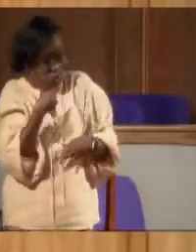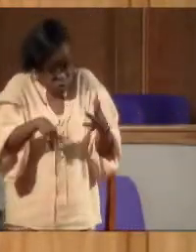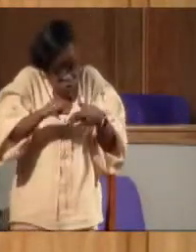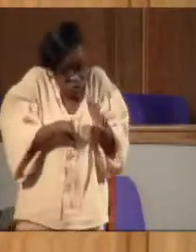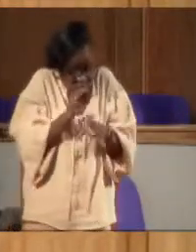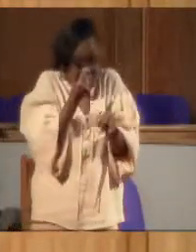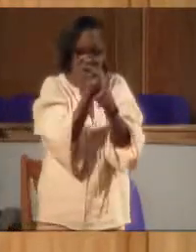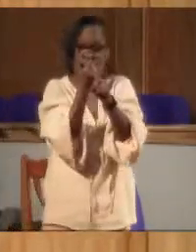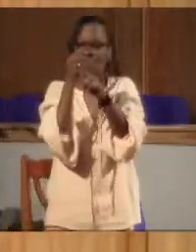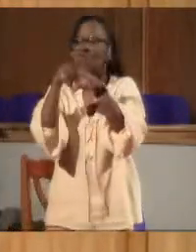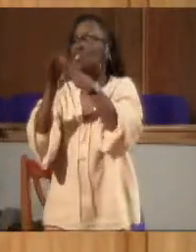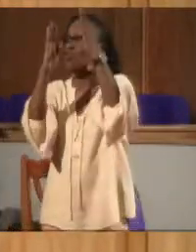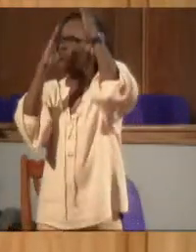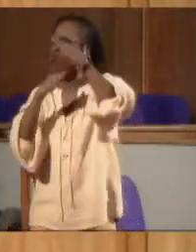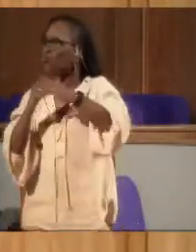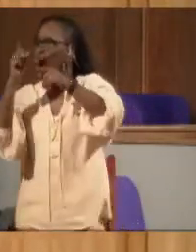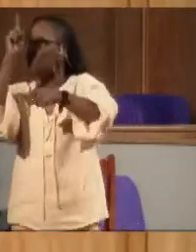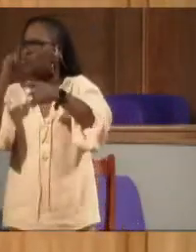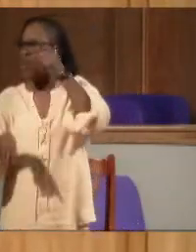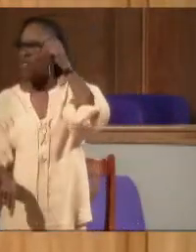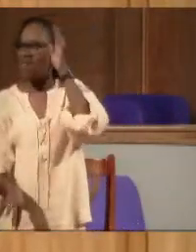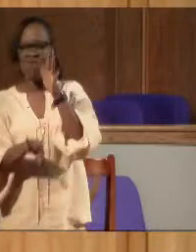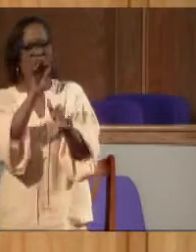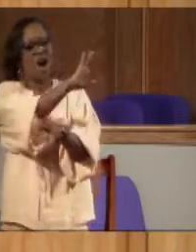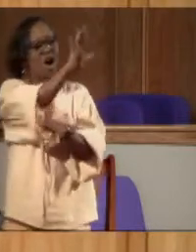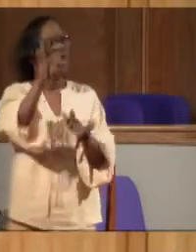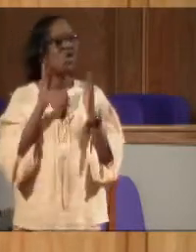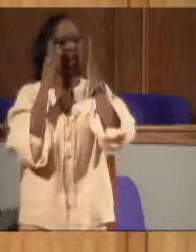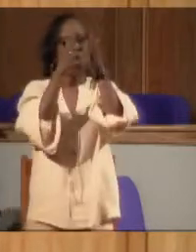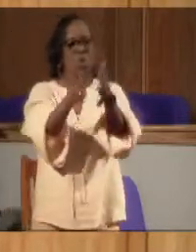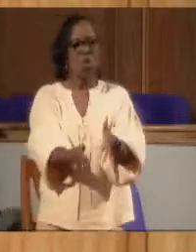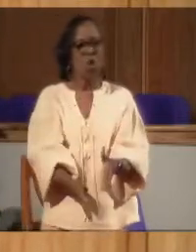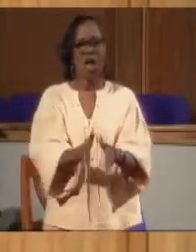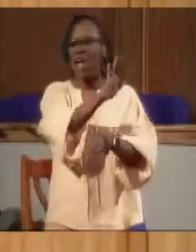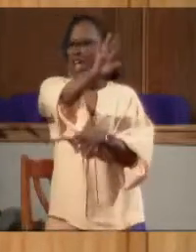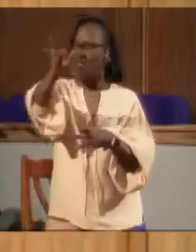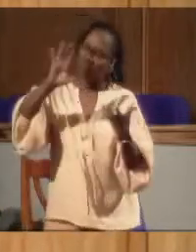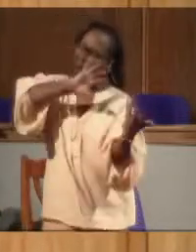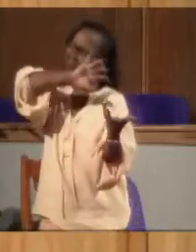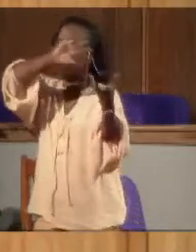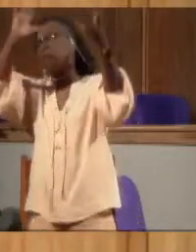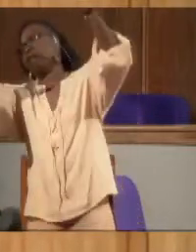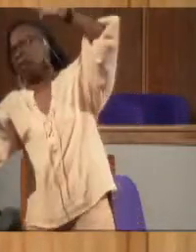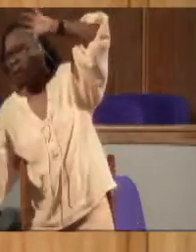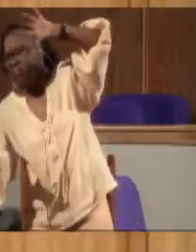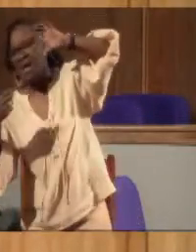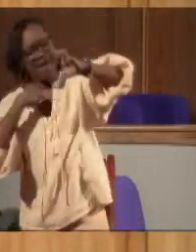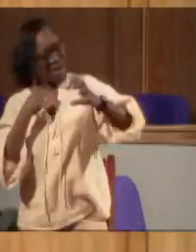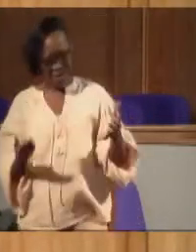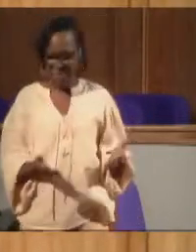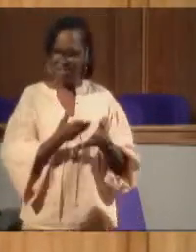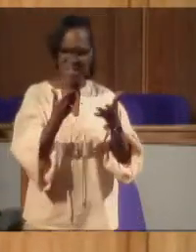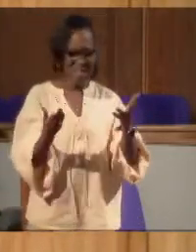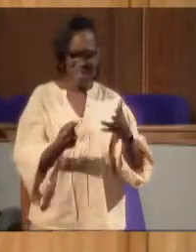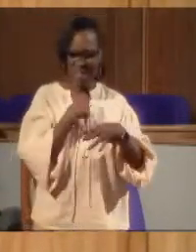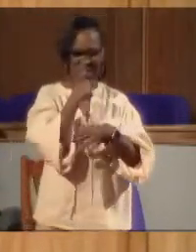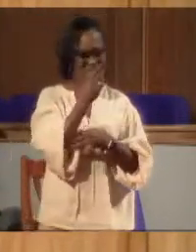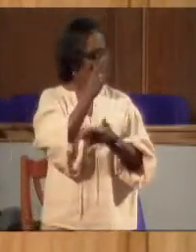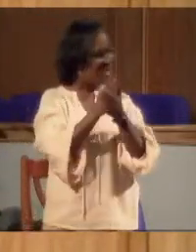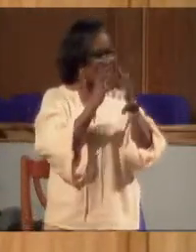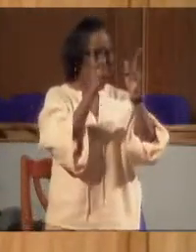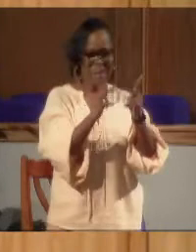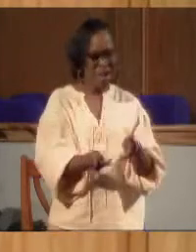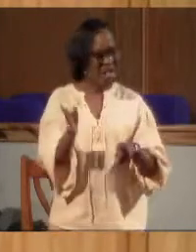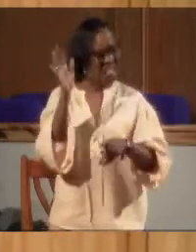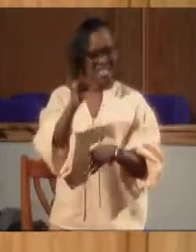now, you can't seem to find your way, you are messed up, jacked up from the floor up, I came by to tell somebody